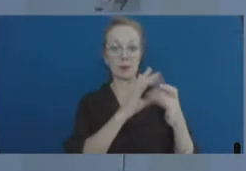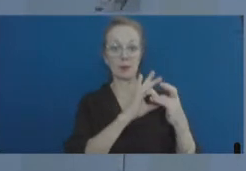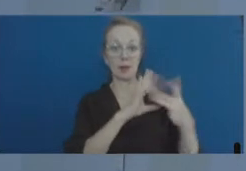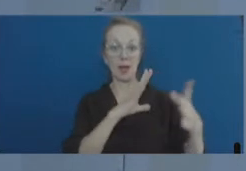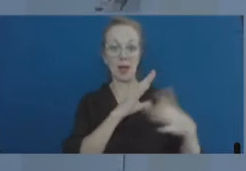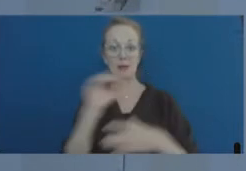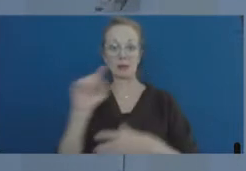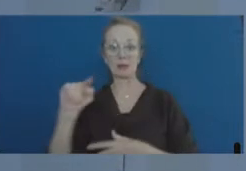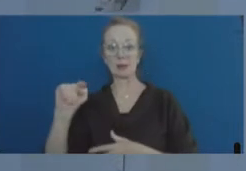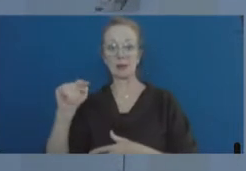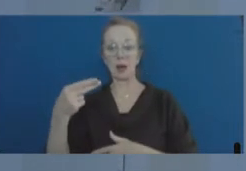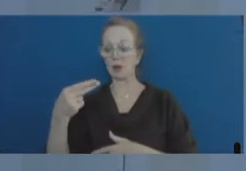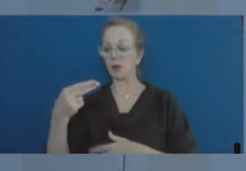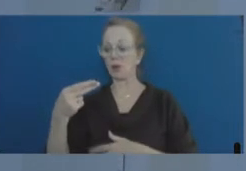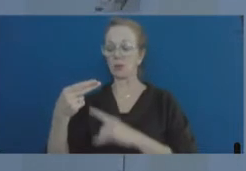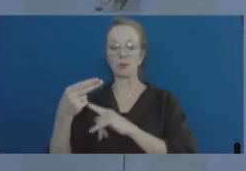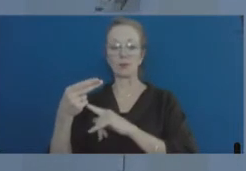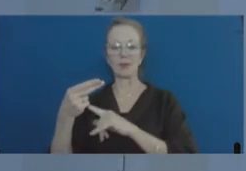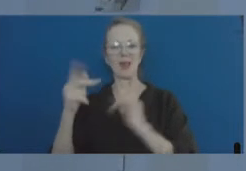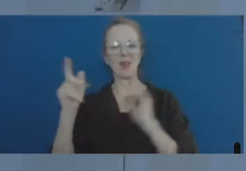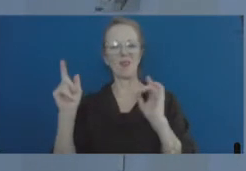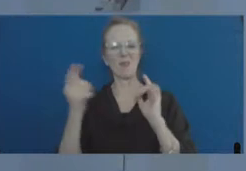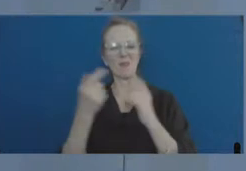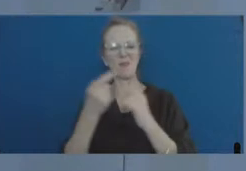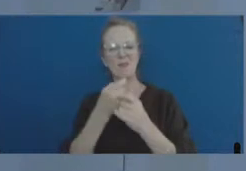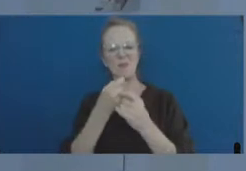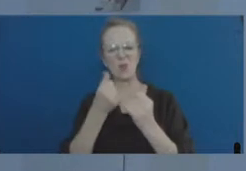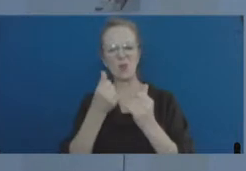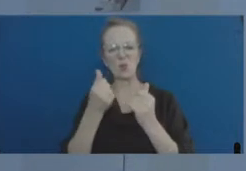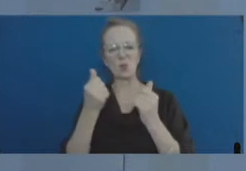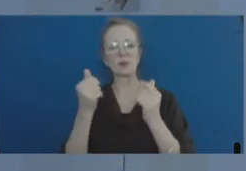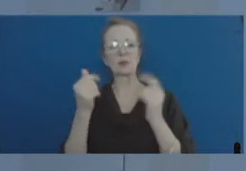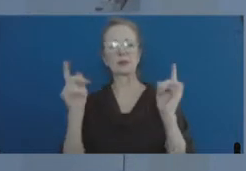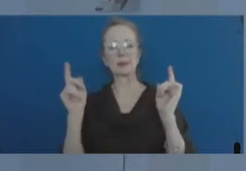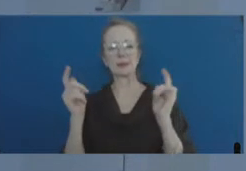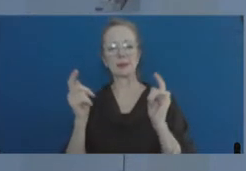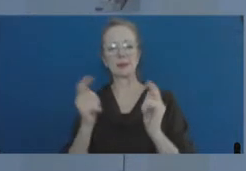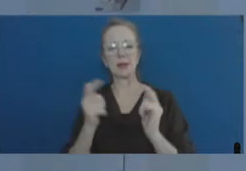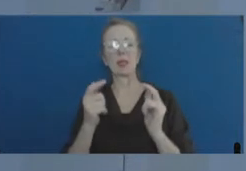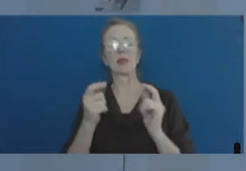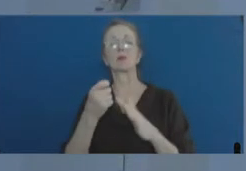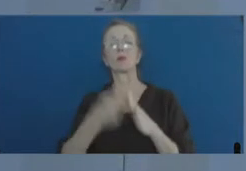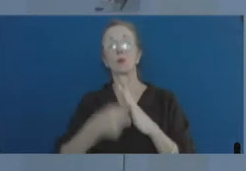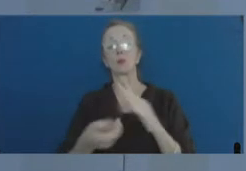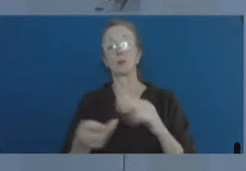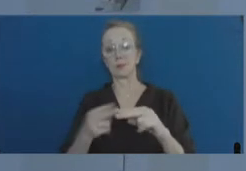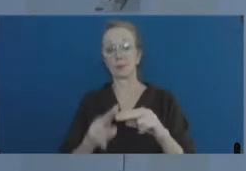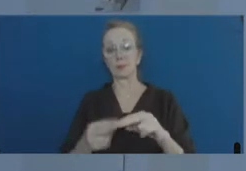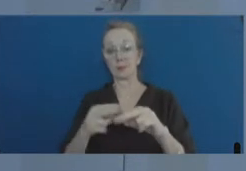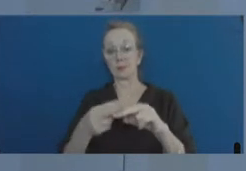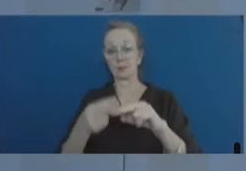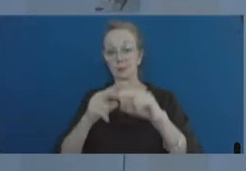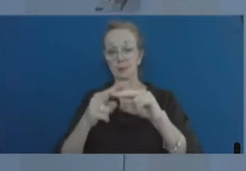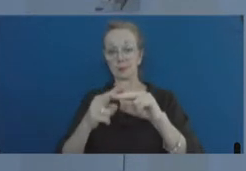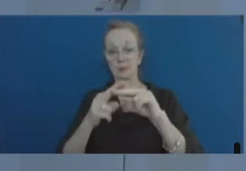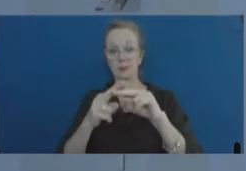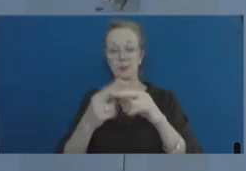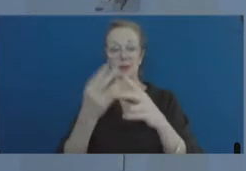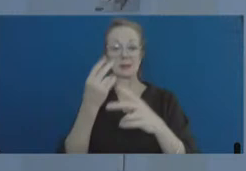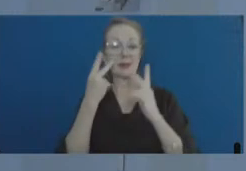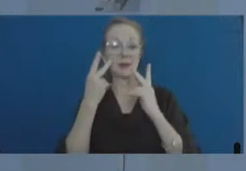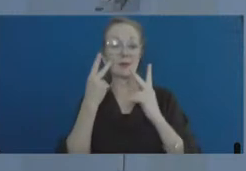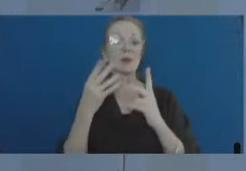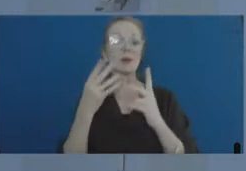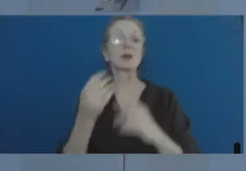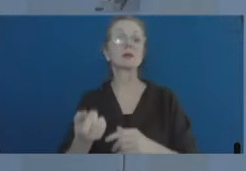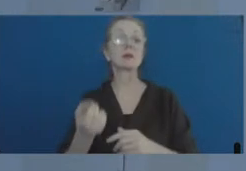as there are fewer and fewer single-family detached, of course, I would expect their price to rise. But I'm very curious to see if we can understand what